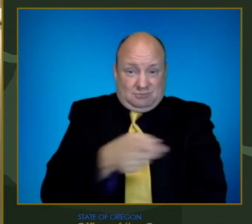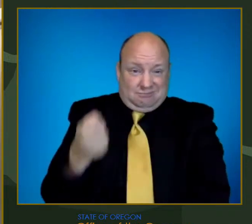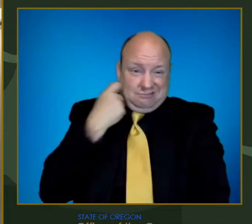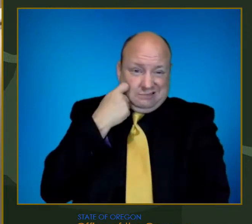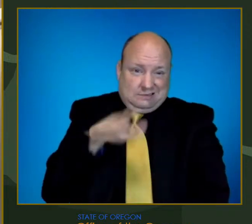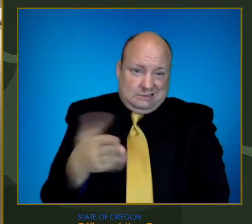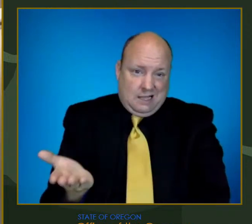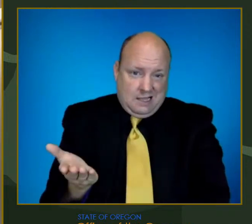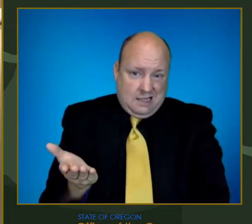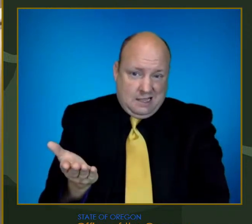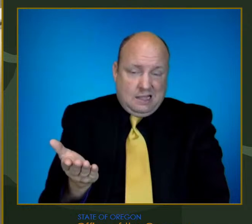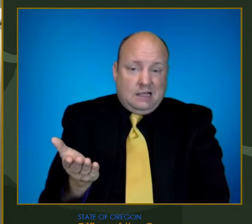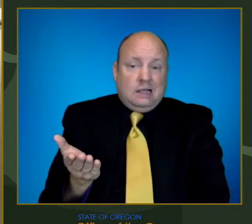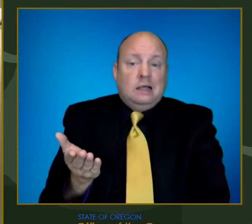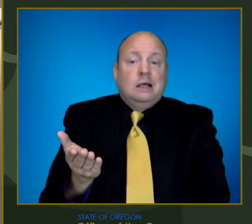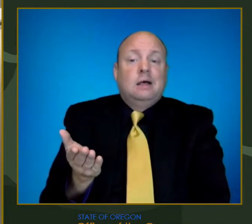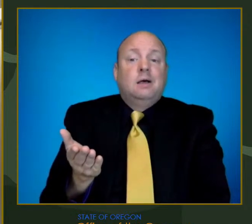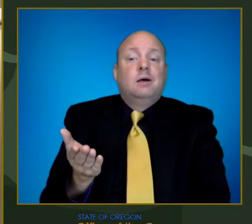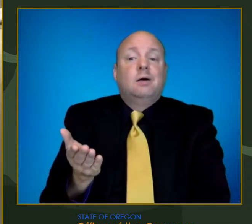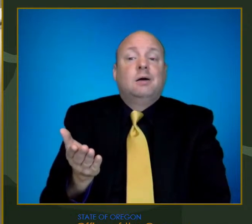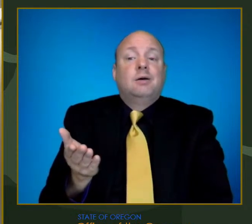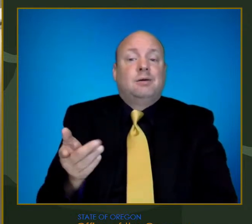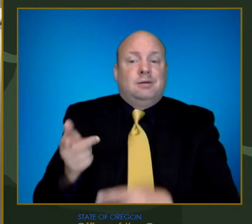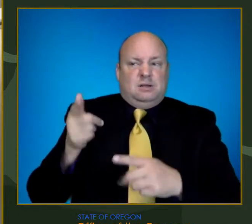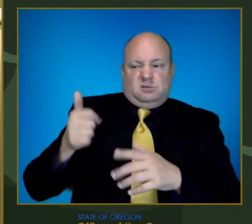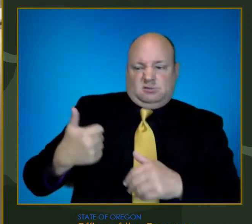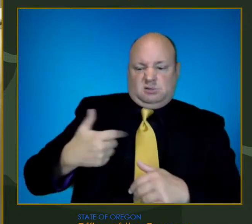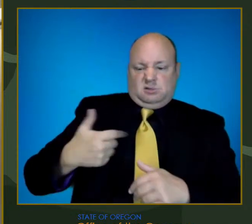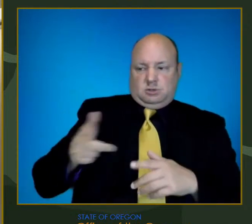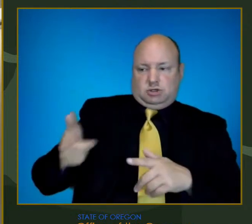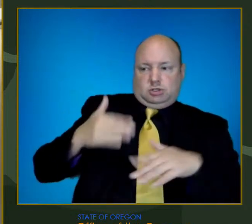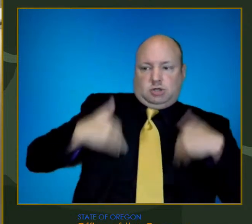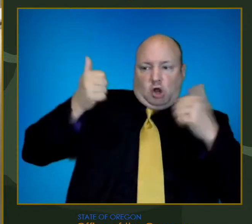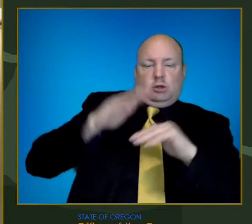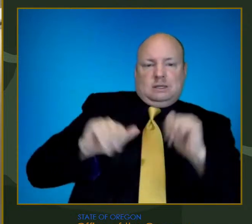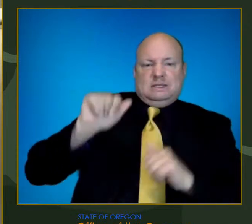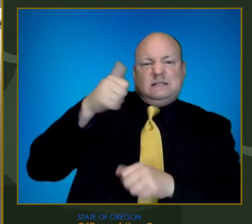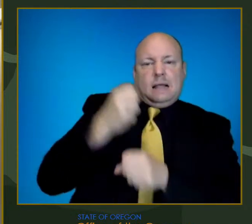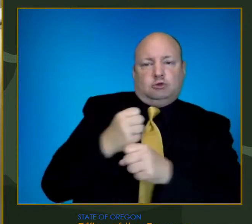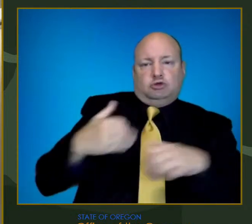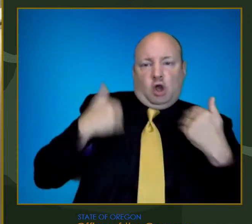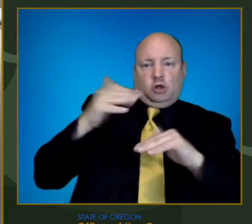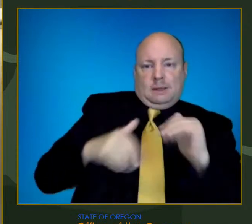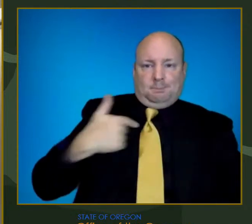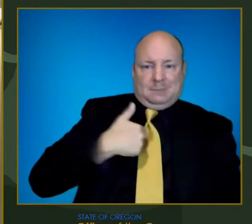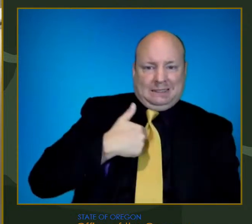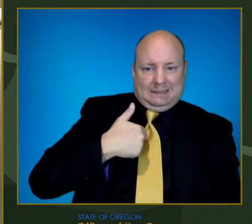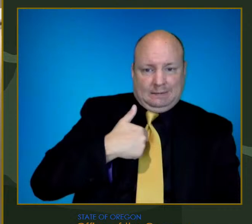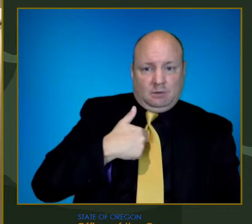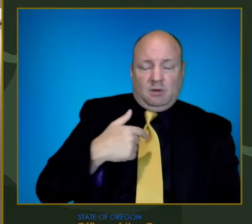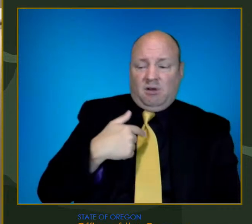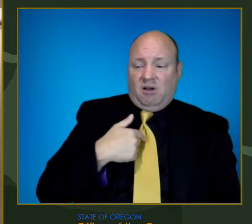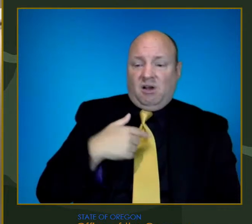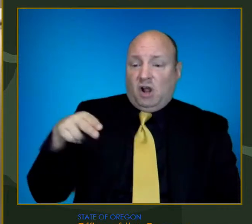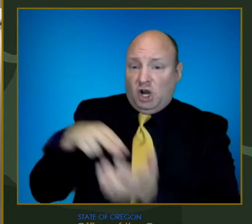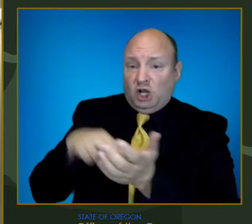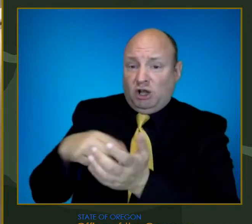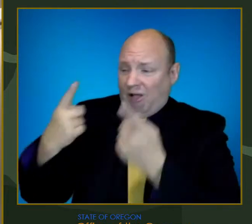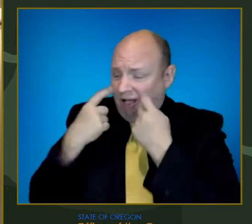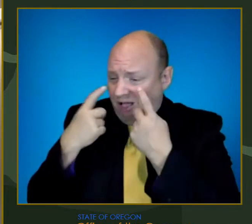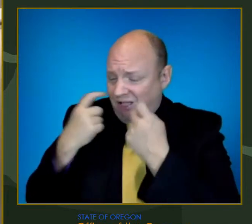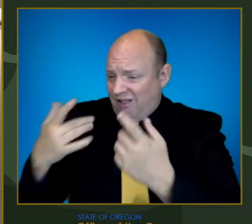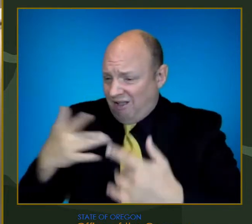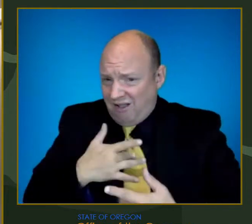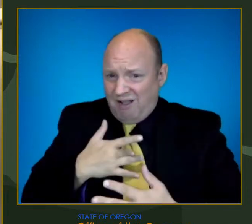myself. Our nurses had tears in their eyes, and yet they had to get right back